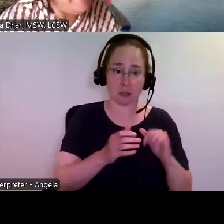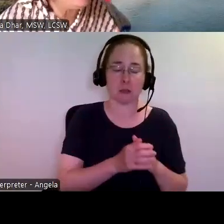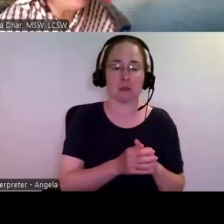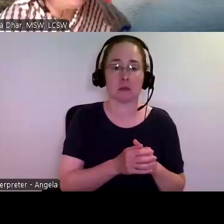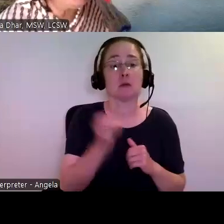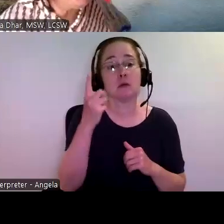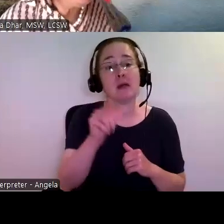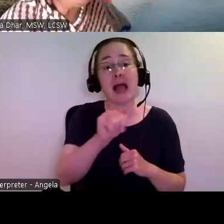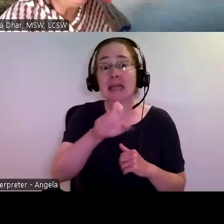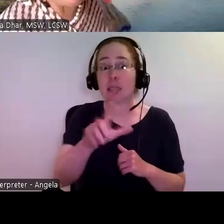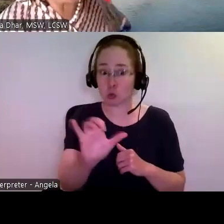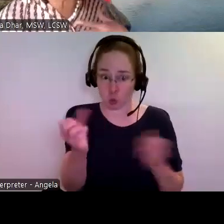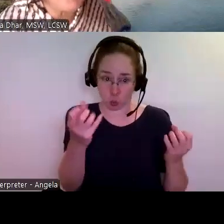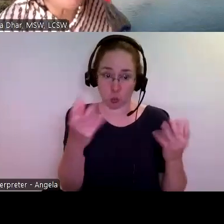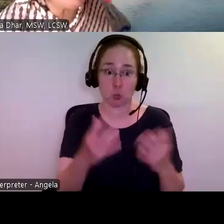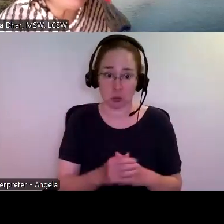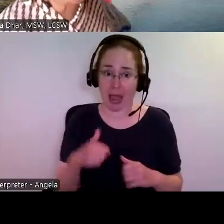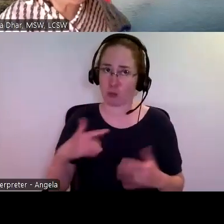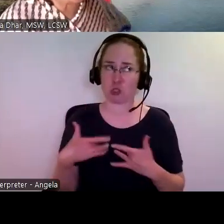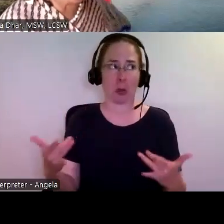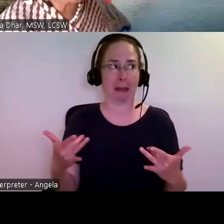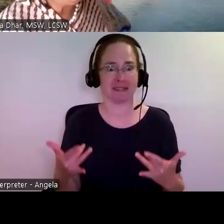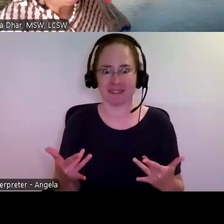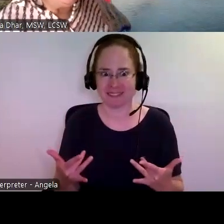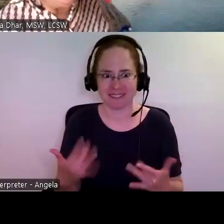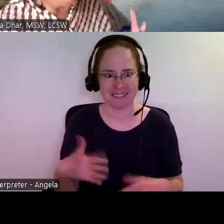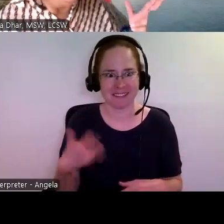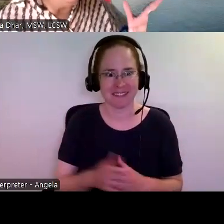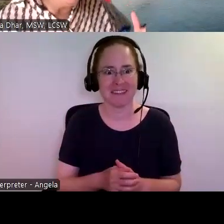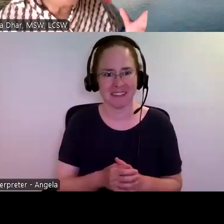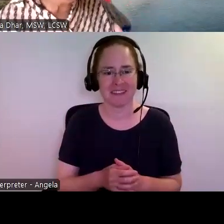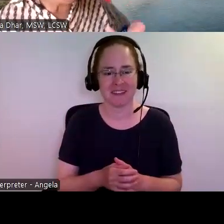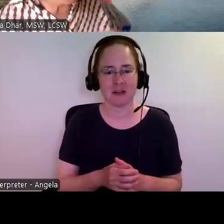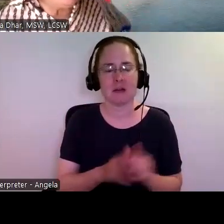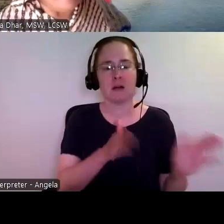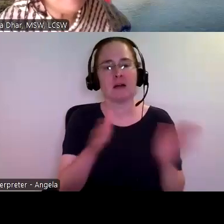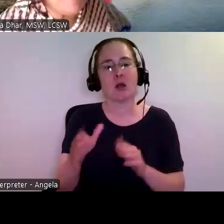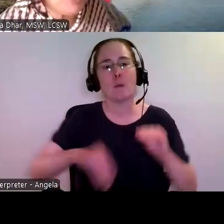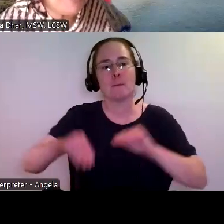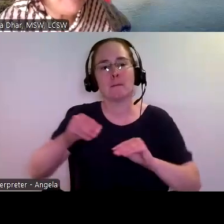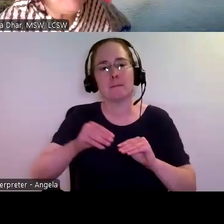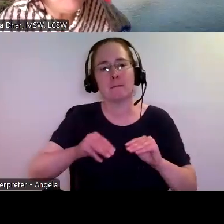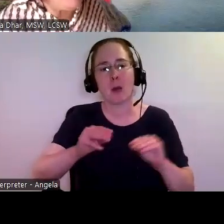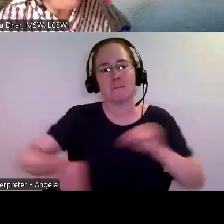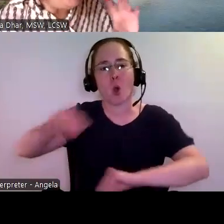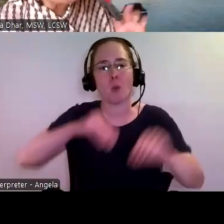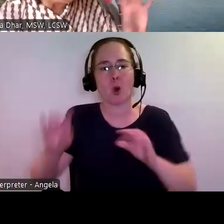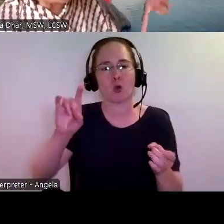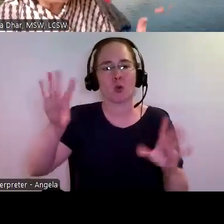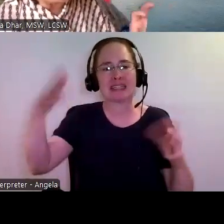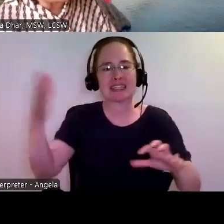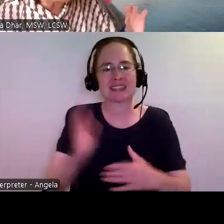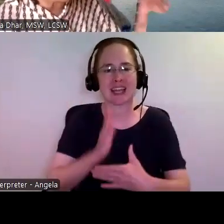it's ASL too, which I was thrilled to hear. Mobile crisis intervention teams, which